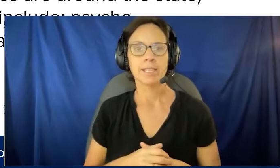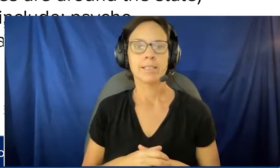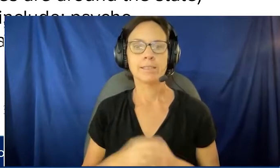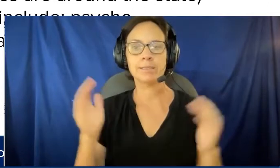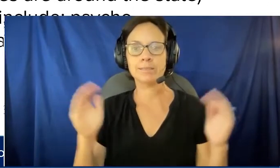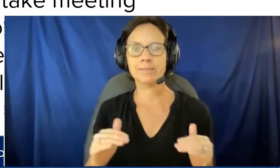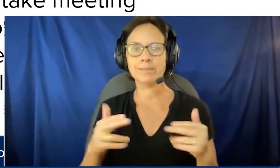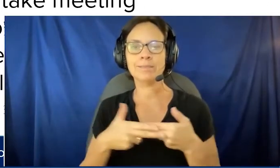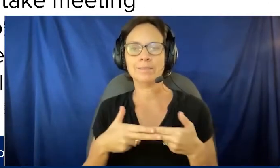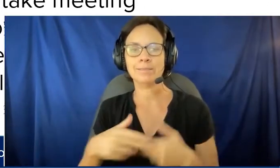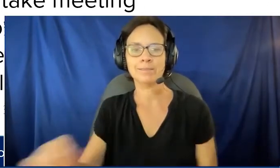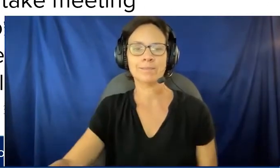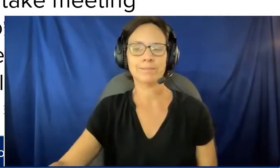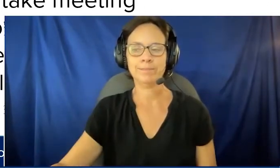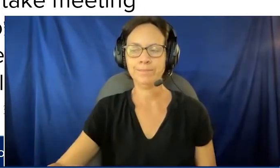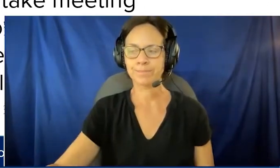Next slide, please.